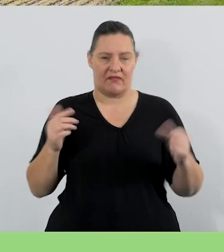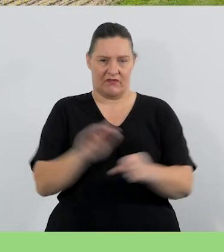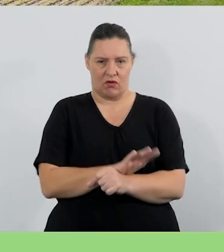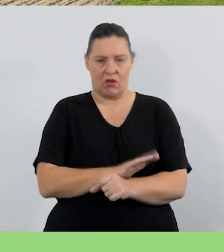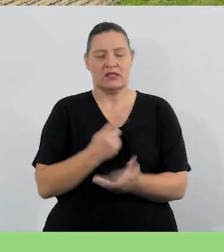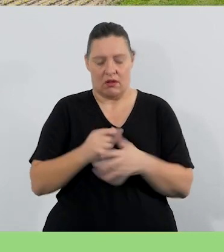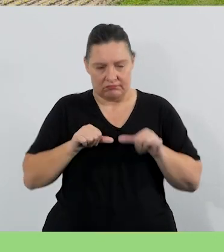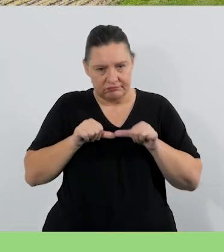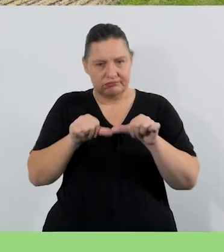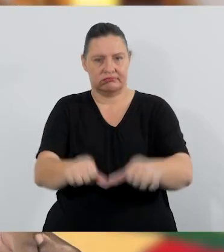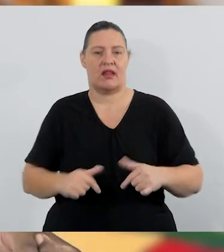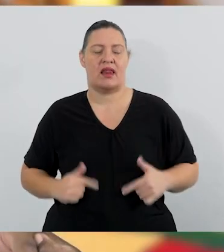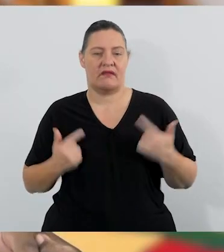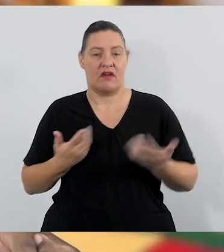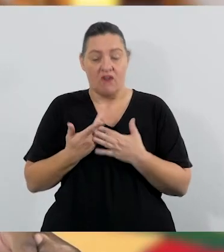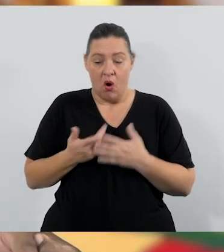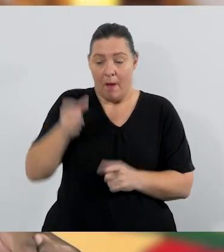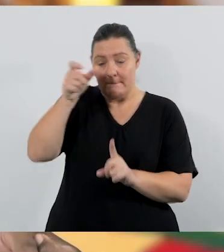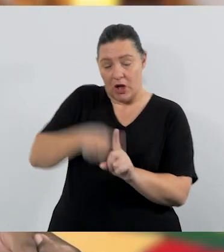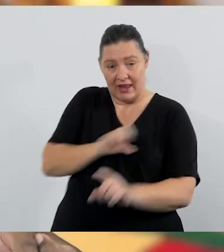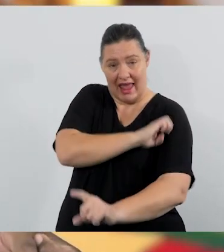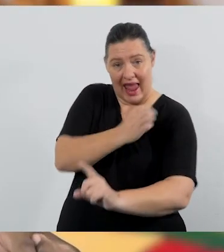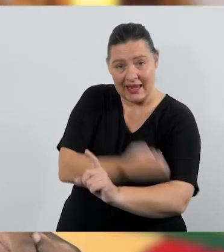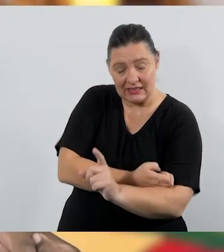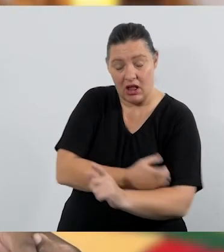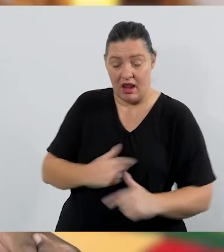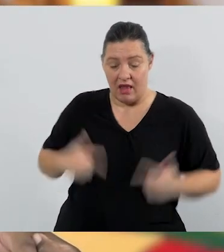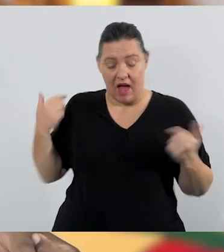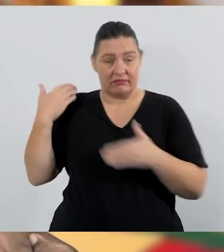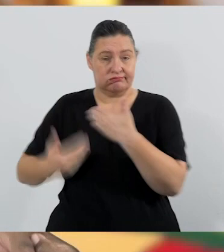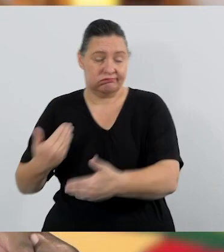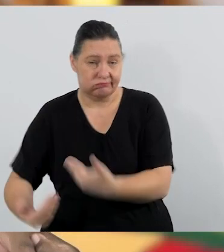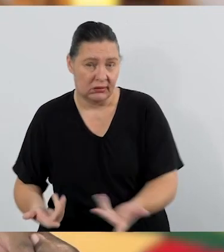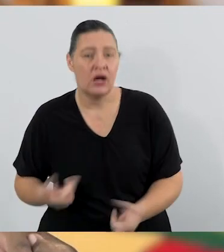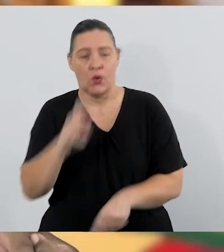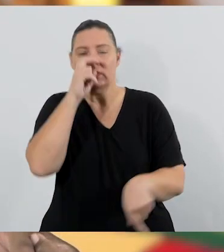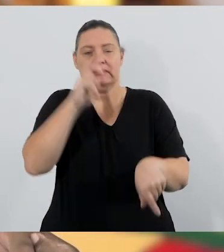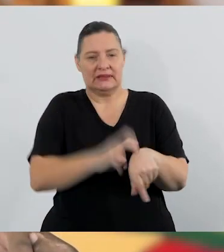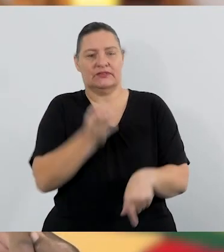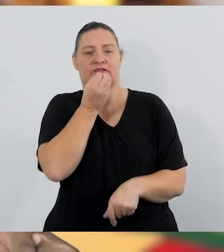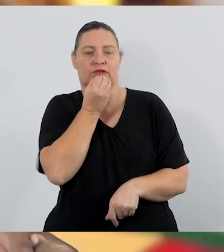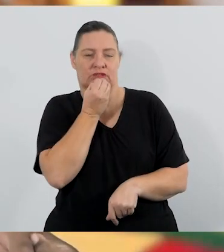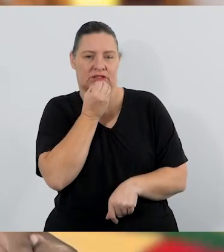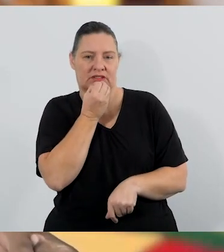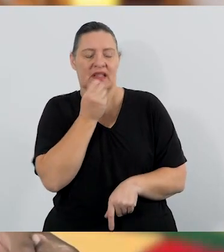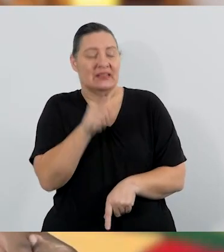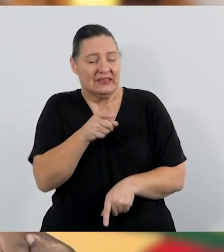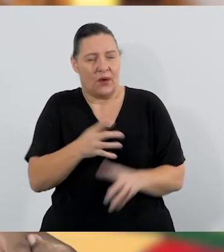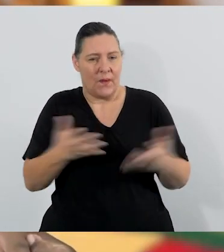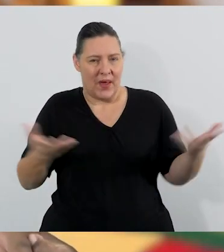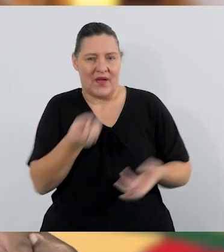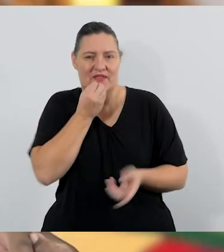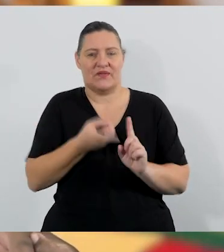and stay alive. So in order for you to have energy to perform life processes, you need food to eat. That is